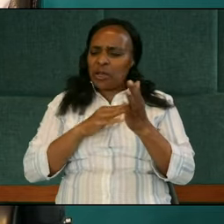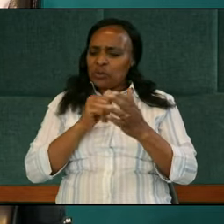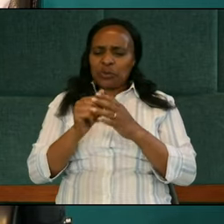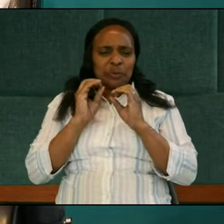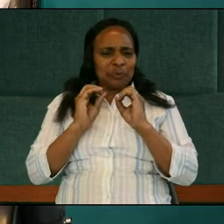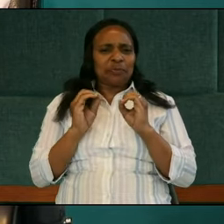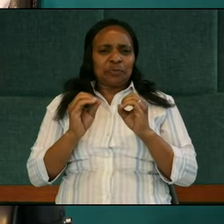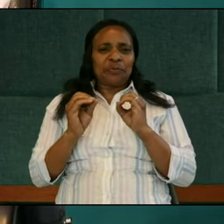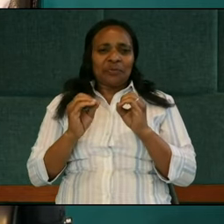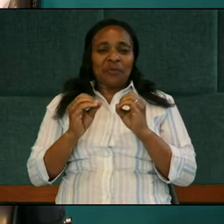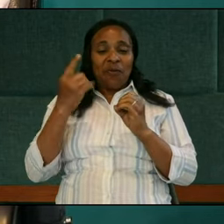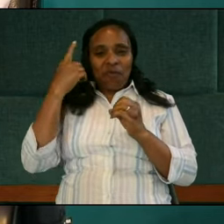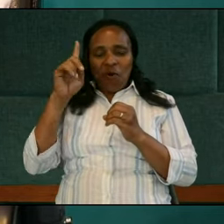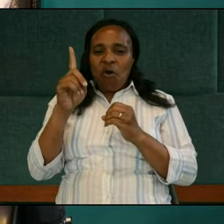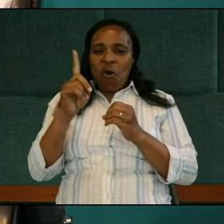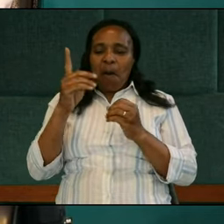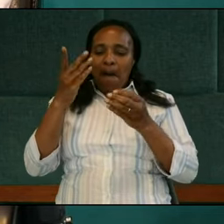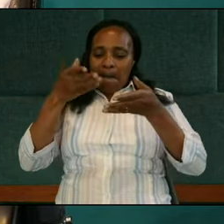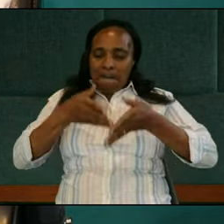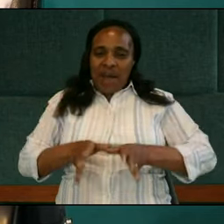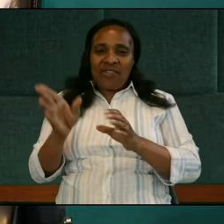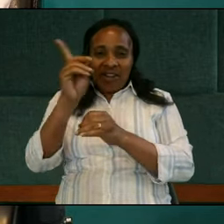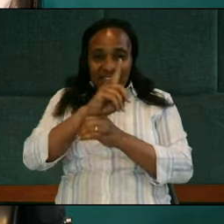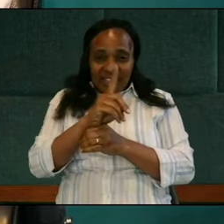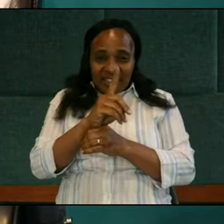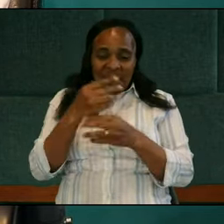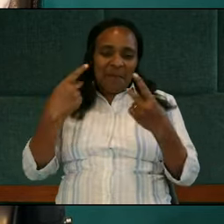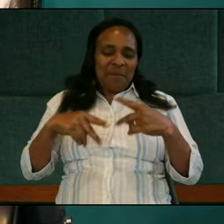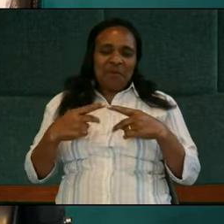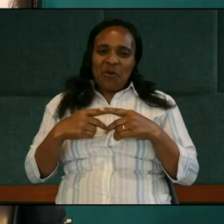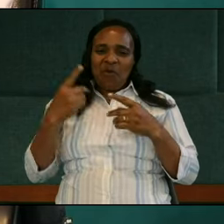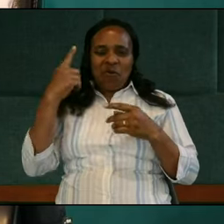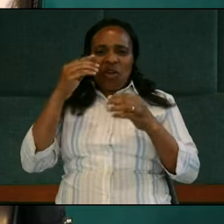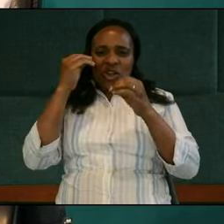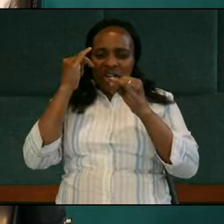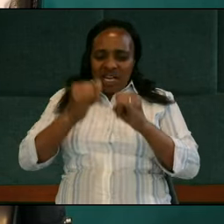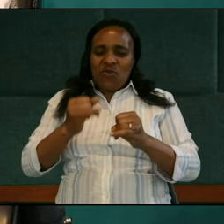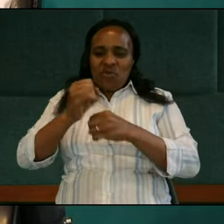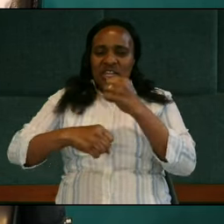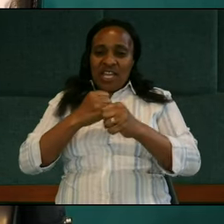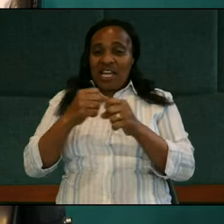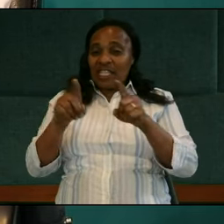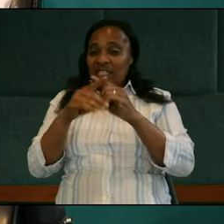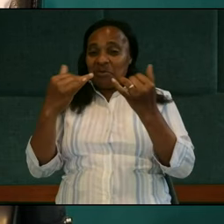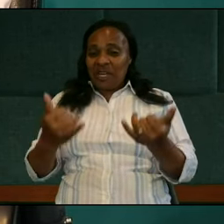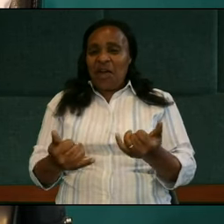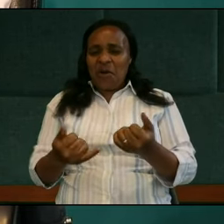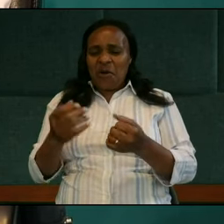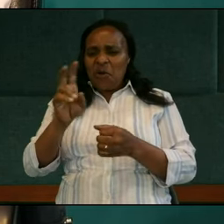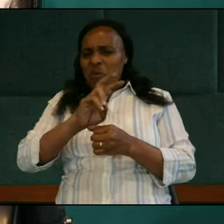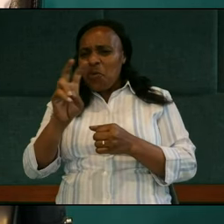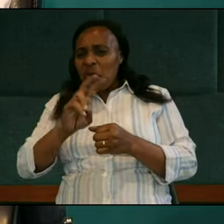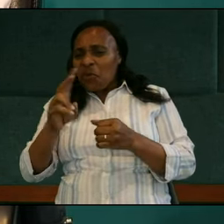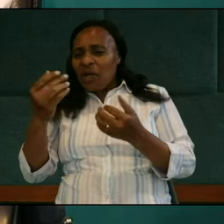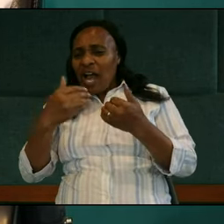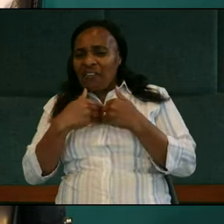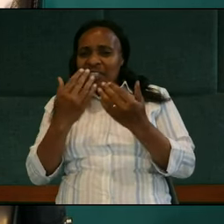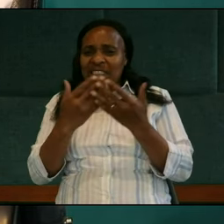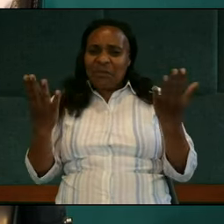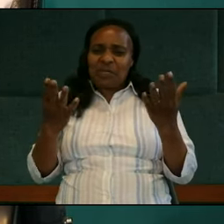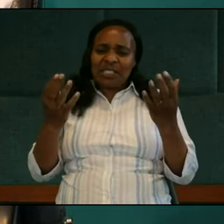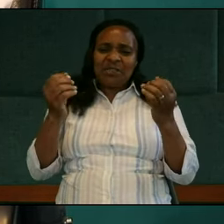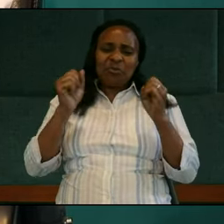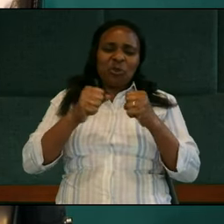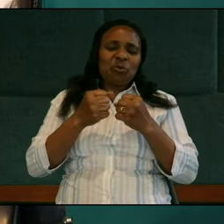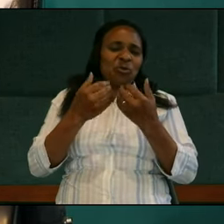So I think for birthdays, people, even for a new year like right now, most people tend to look forward to having something that can really help